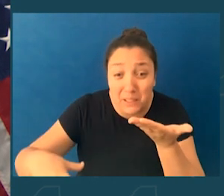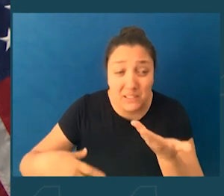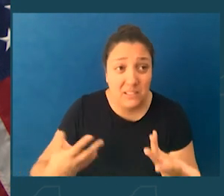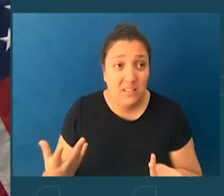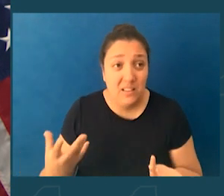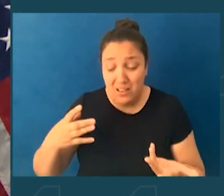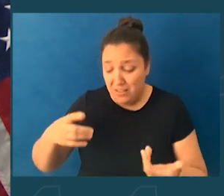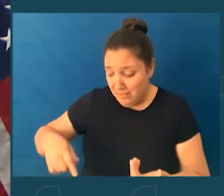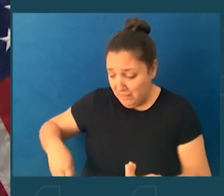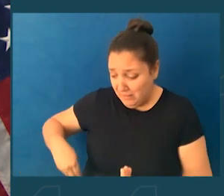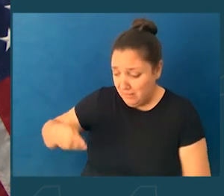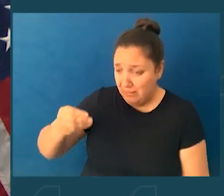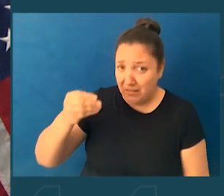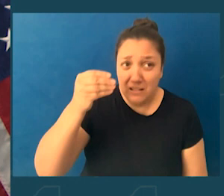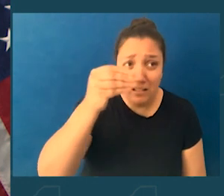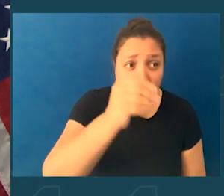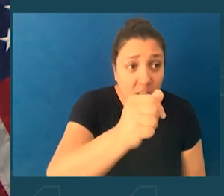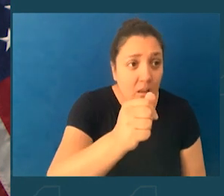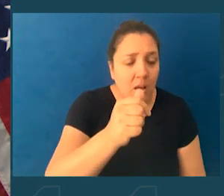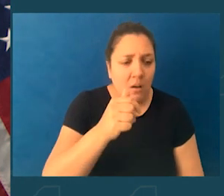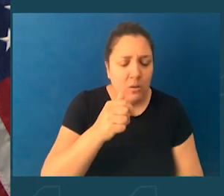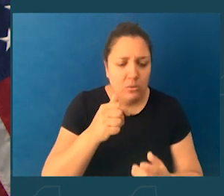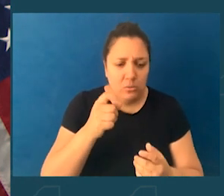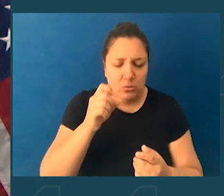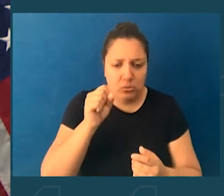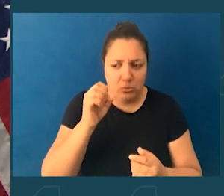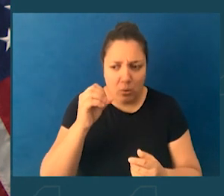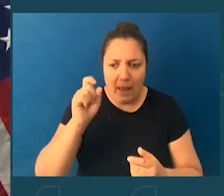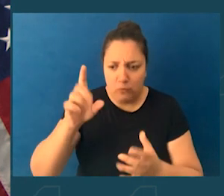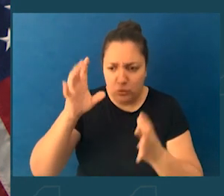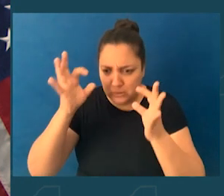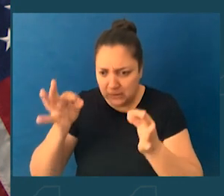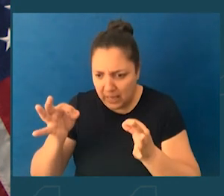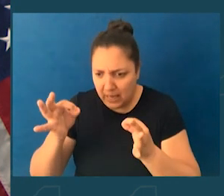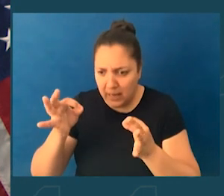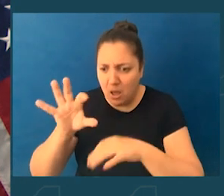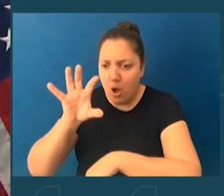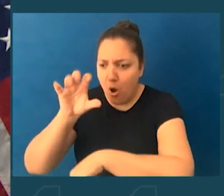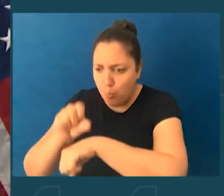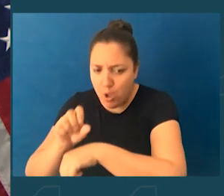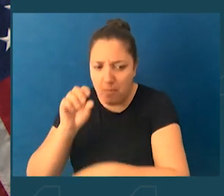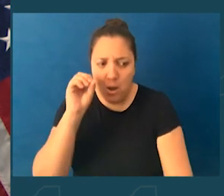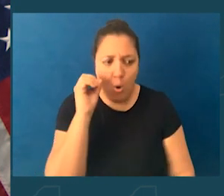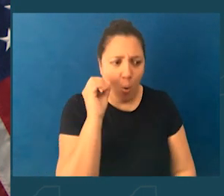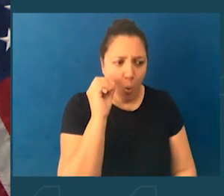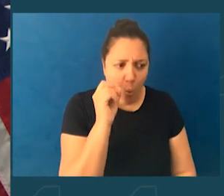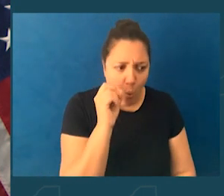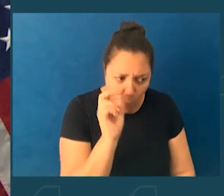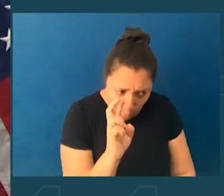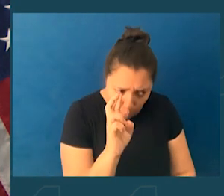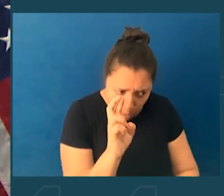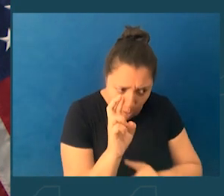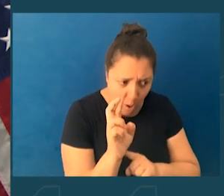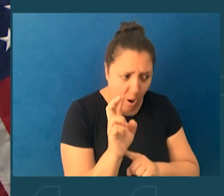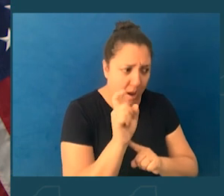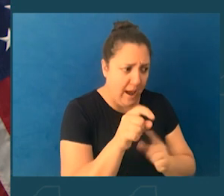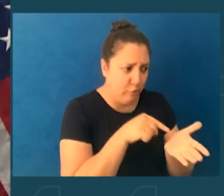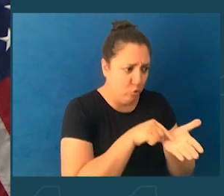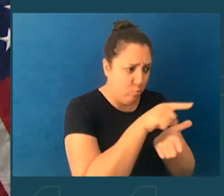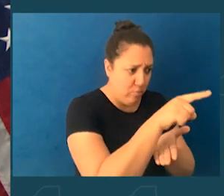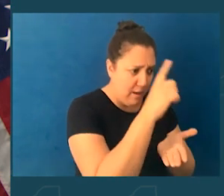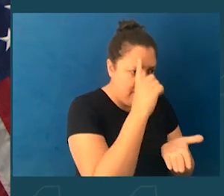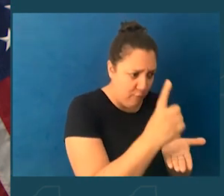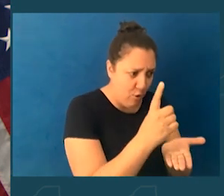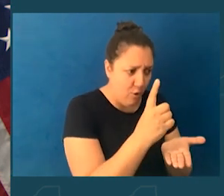and diapers and kids' sneakers are off the charts. So you prioritize someone else over yourself, as parents often do.